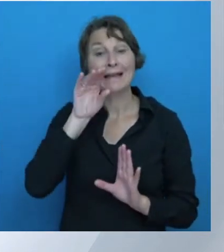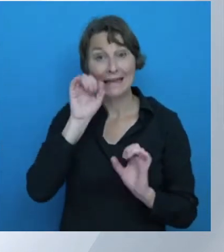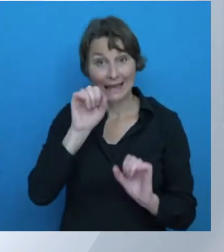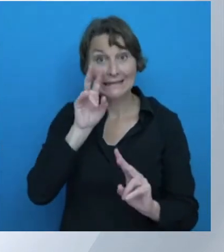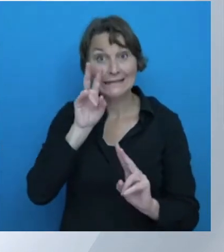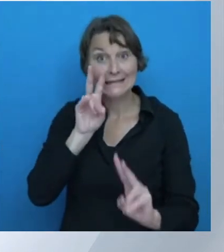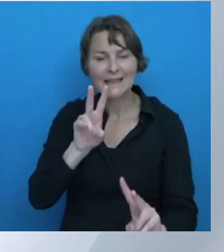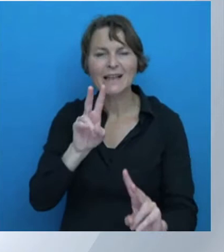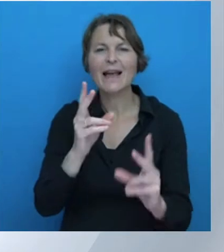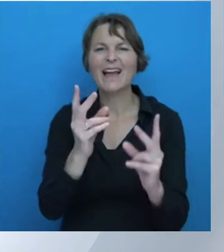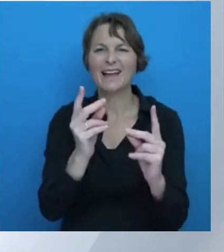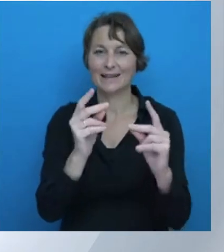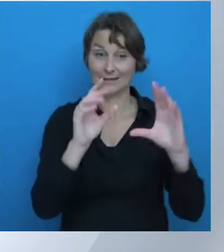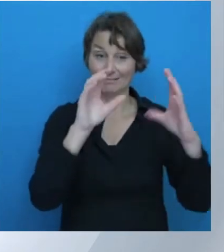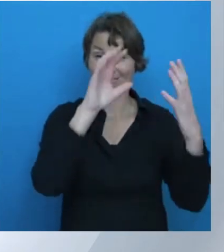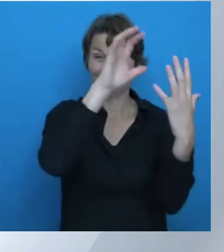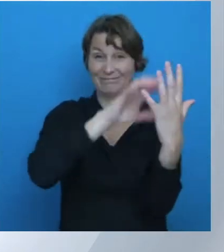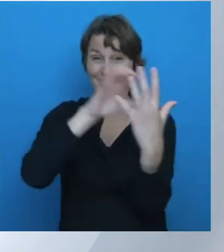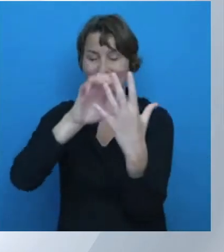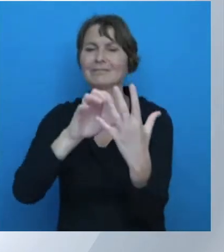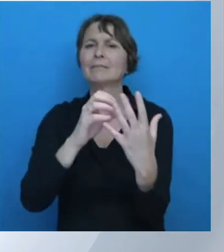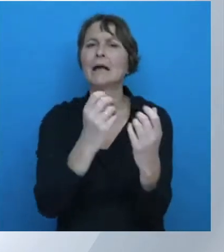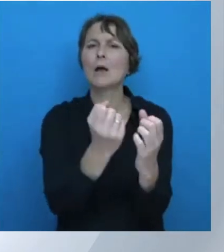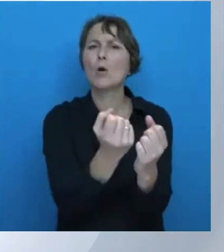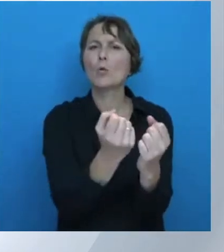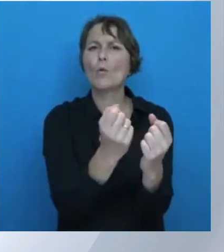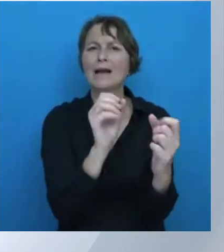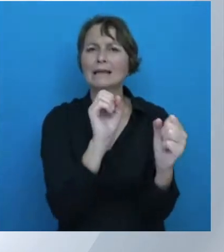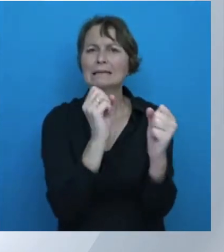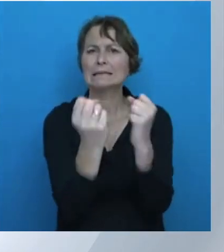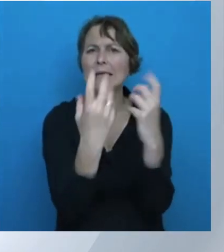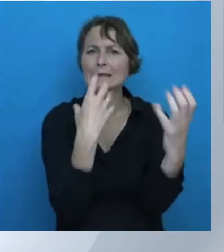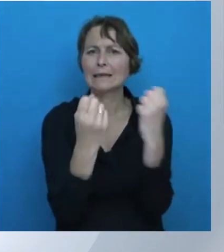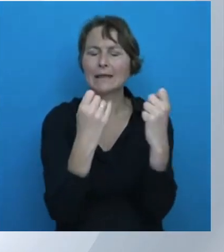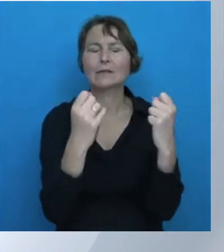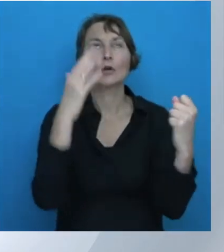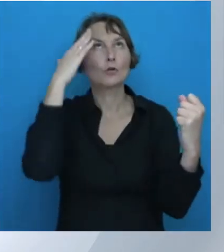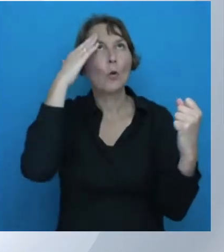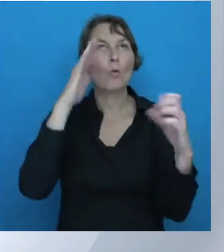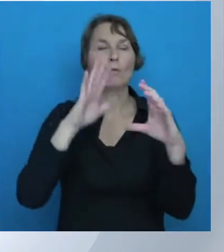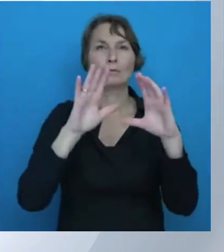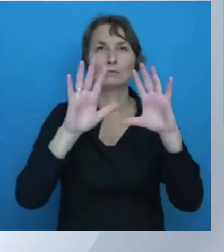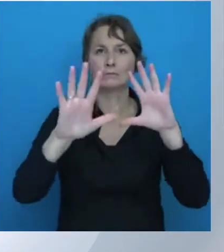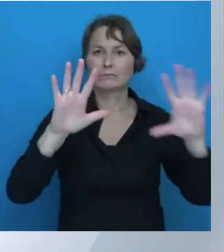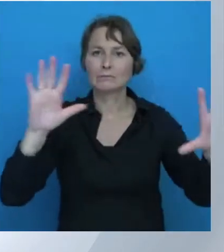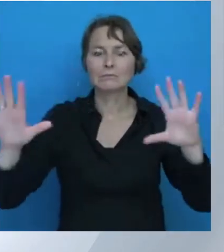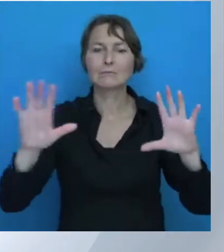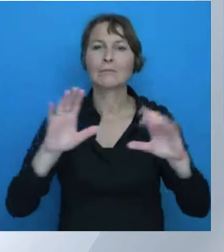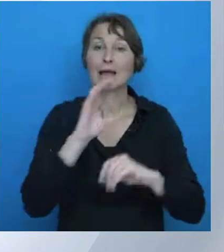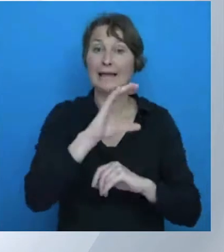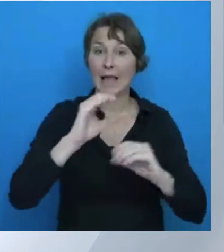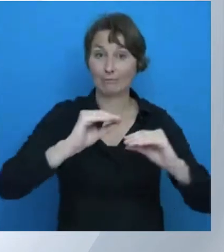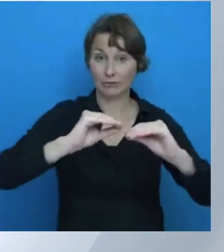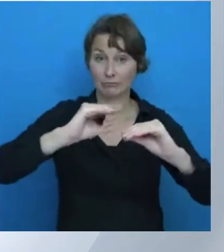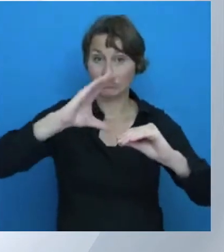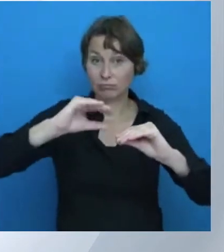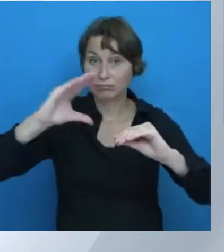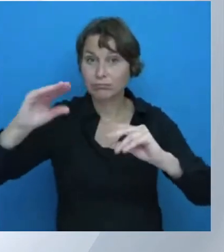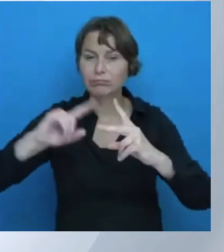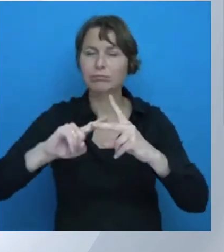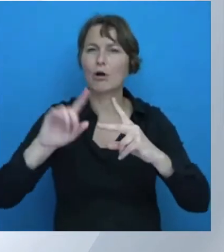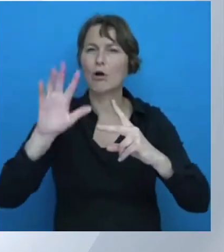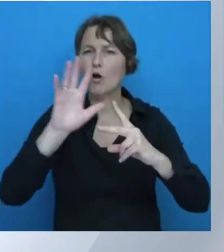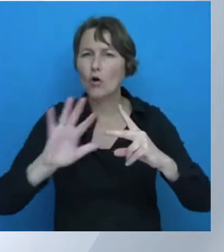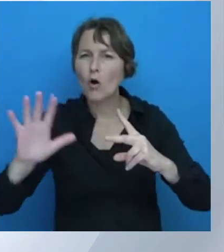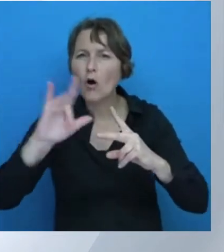or lighting or color or the size of the captions. Operable, can you use it to be able to